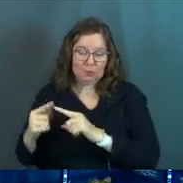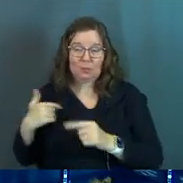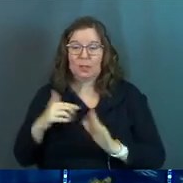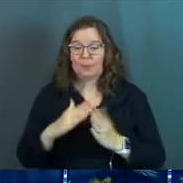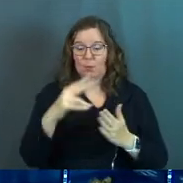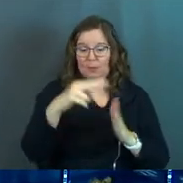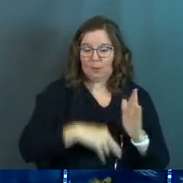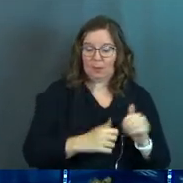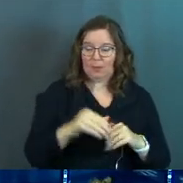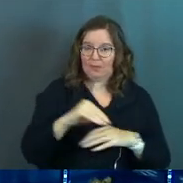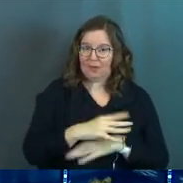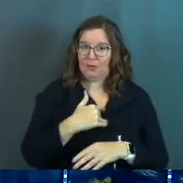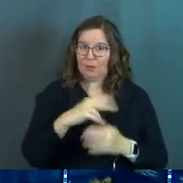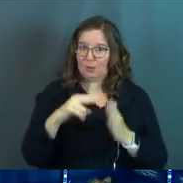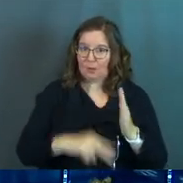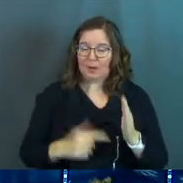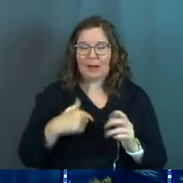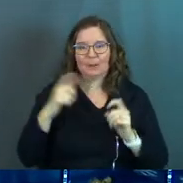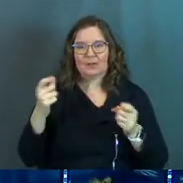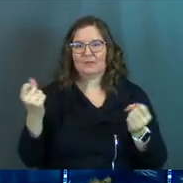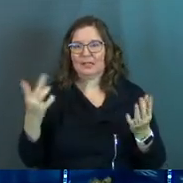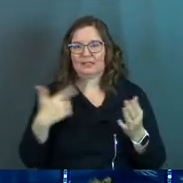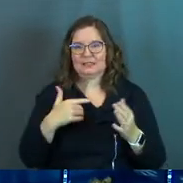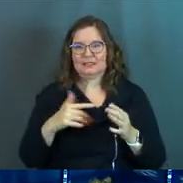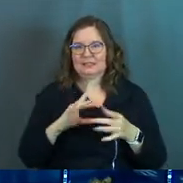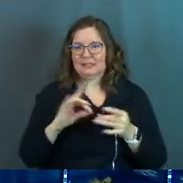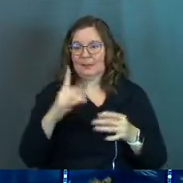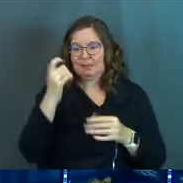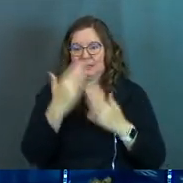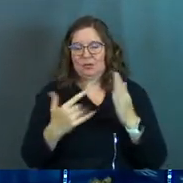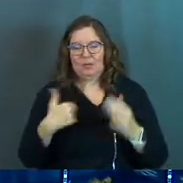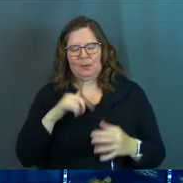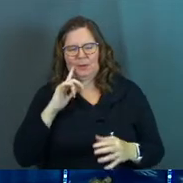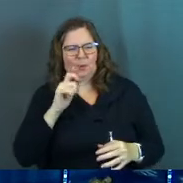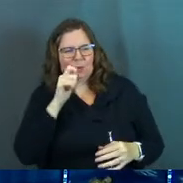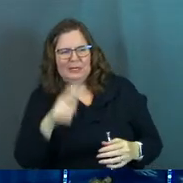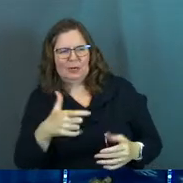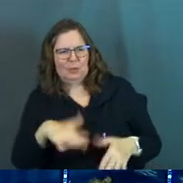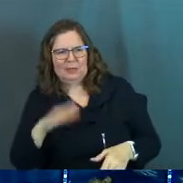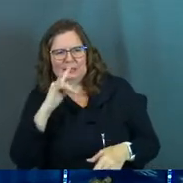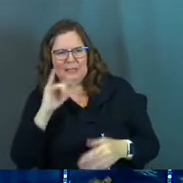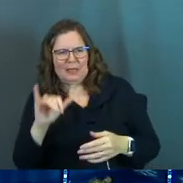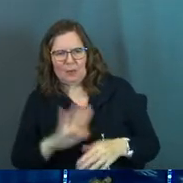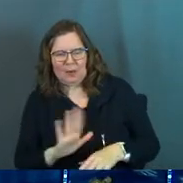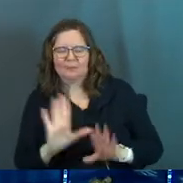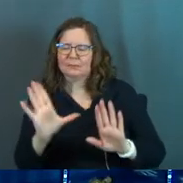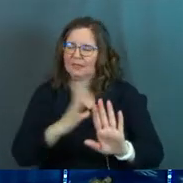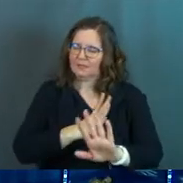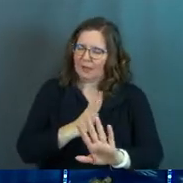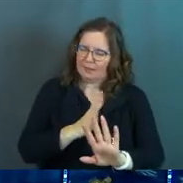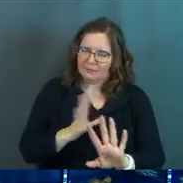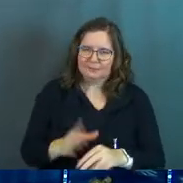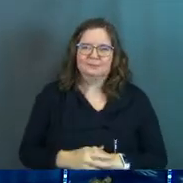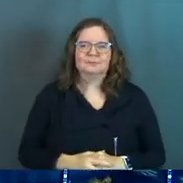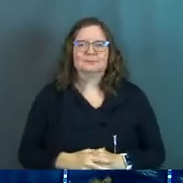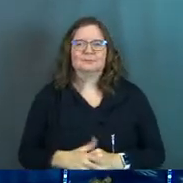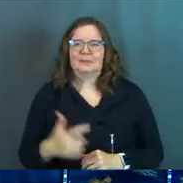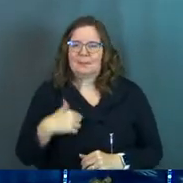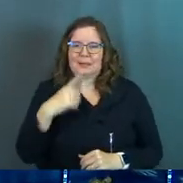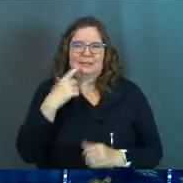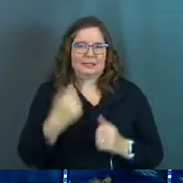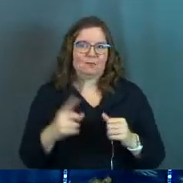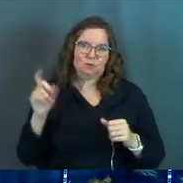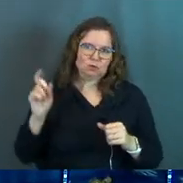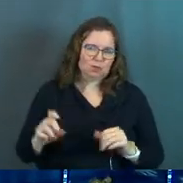book we read with the advice that we read. And I'm giving lots of these disclaimers because some of you are going to be like, we didn't raise our babies like that. And that's fine. I'm not